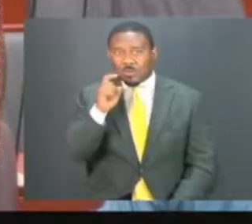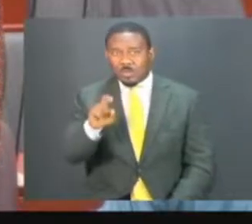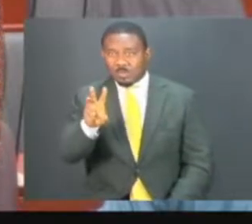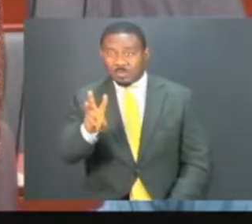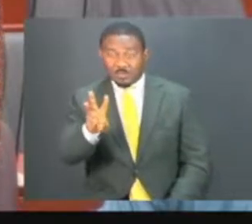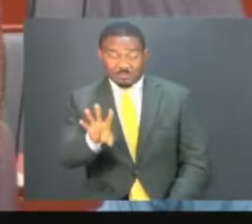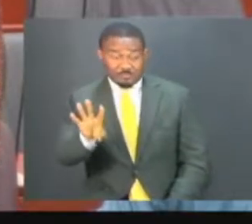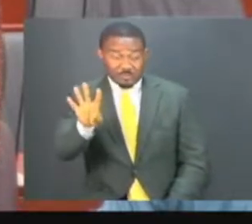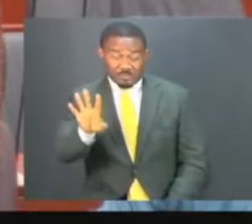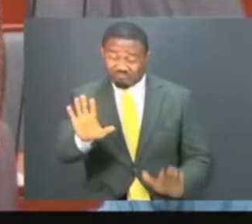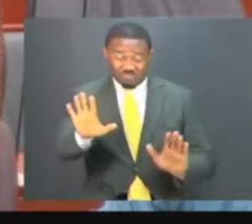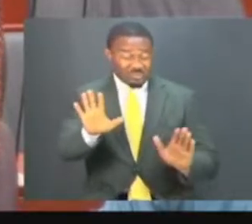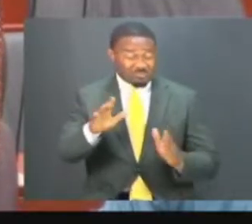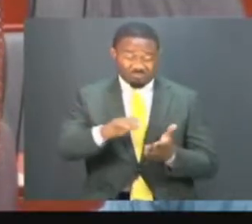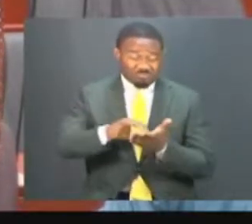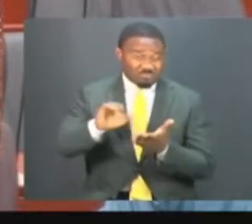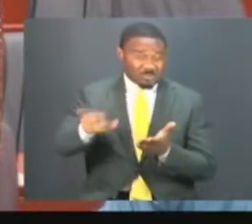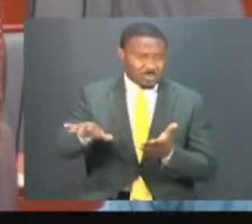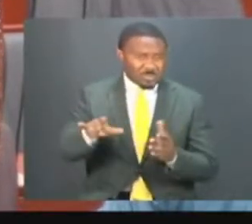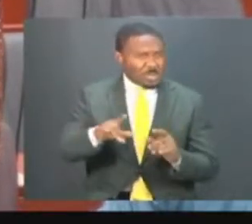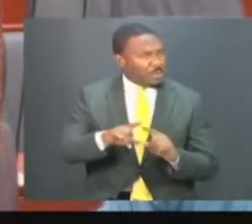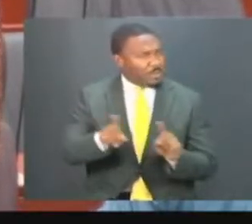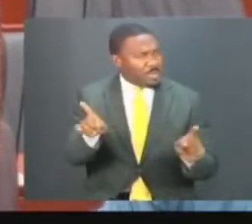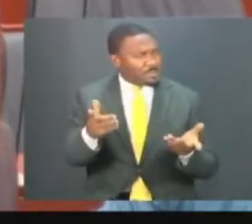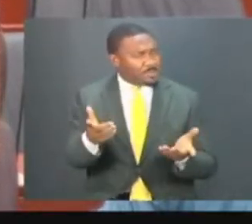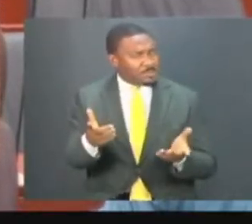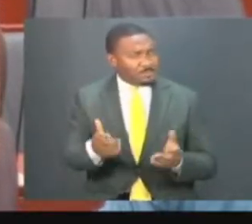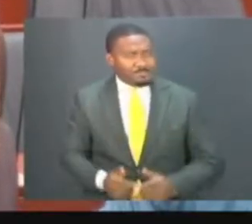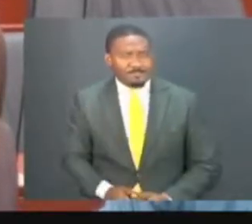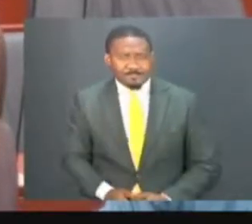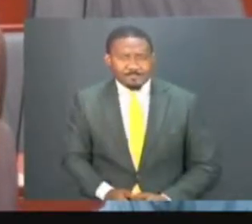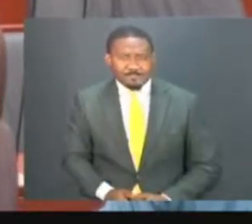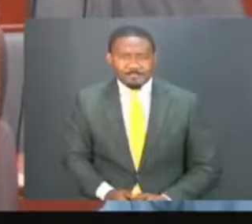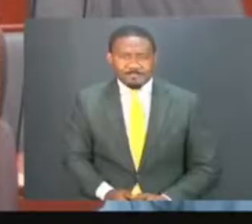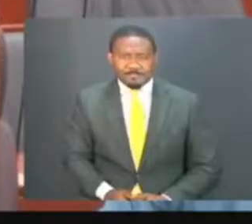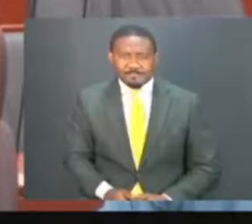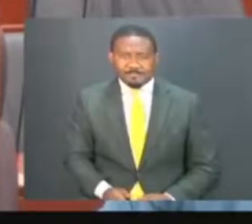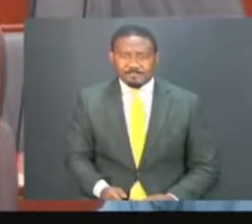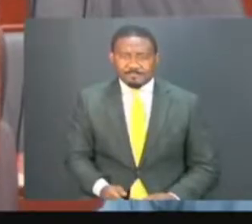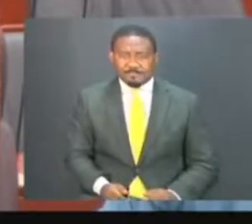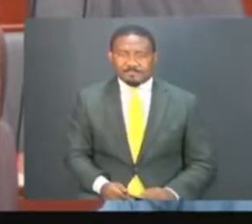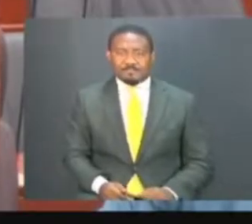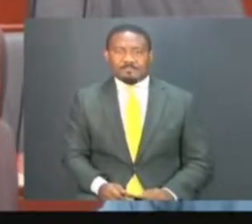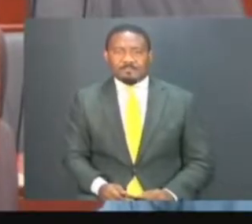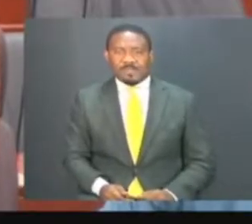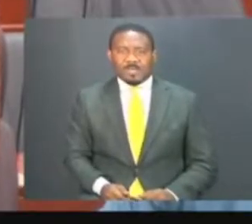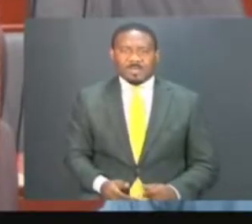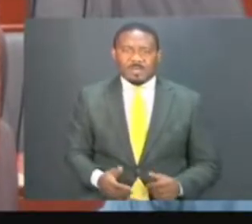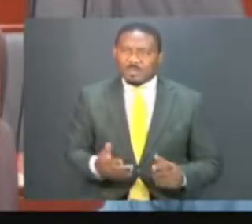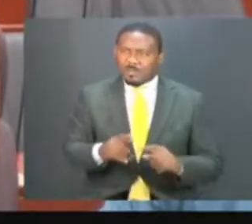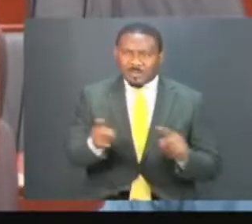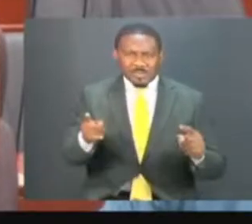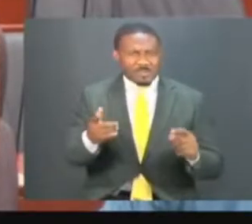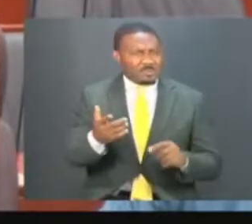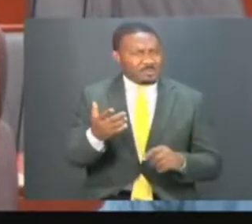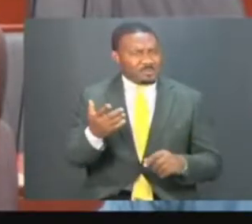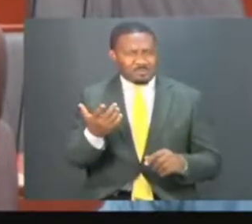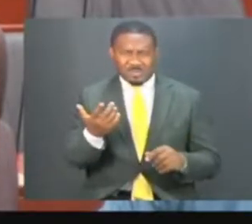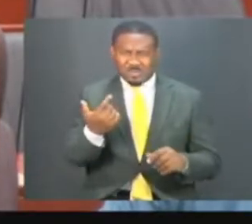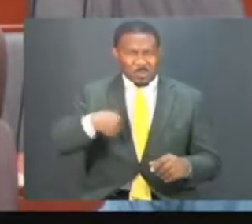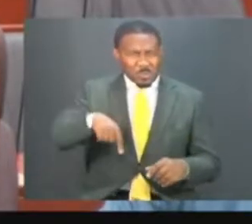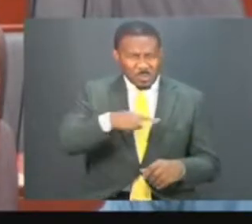But the extent to which we are going is taking something away from the credibility of this House.